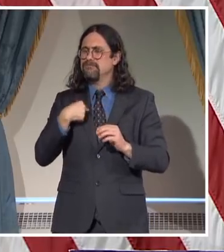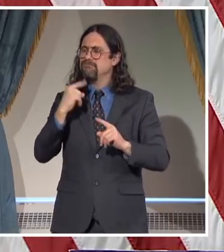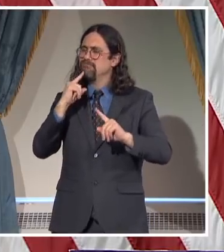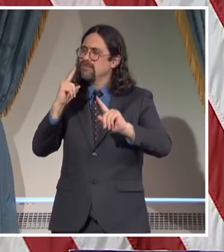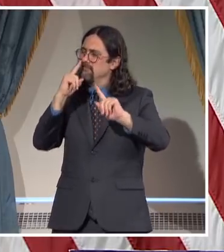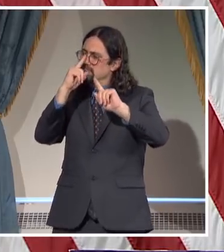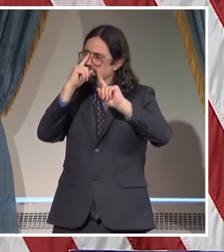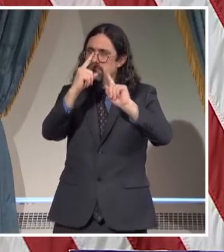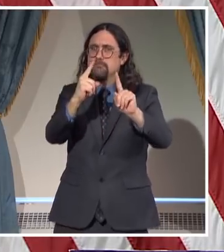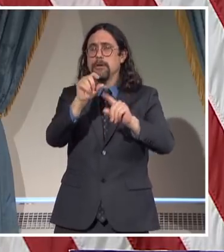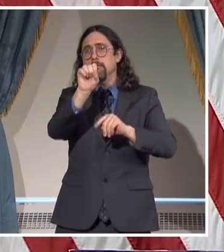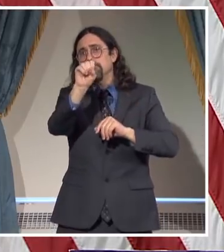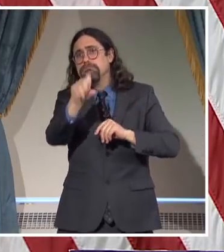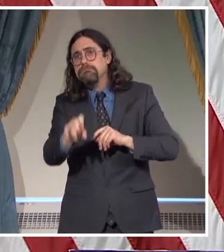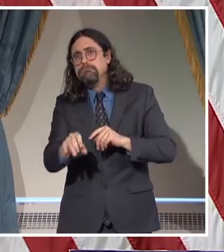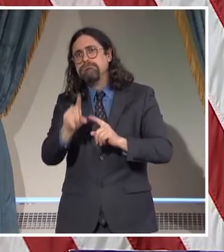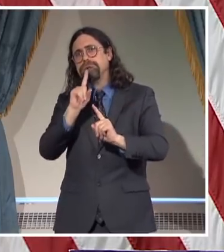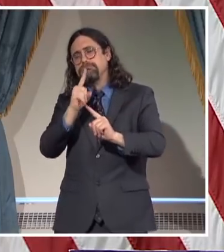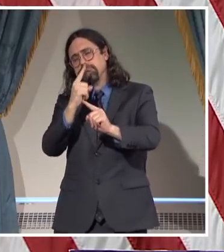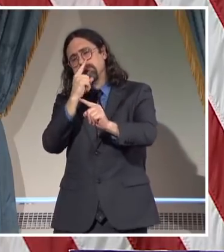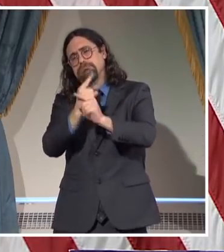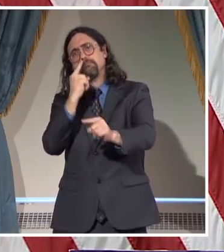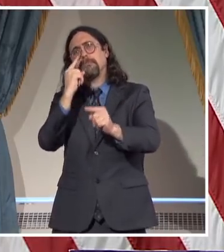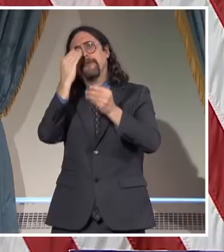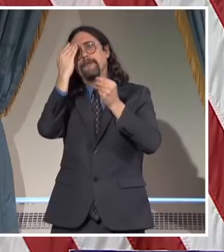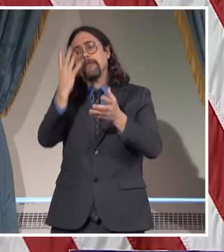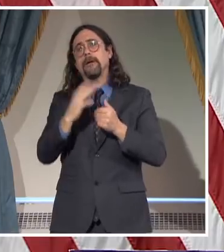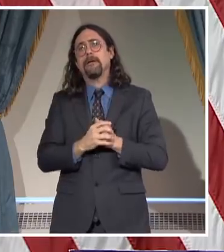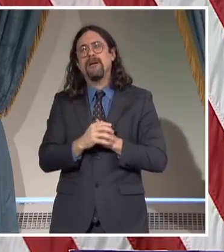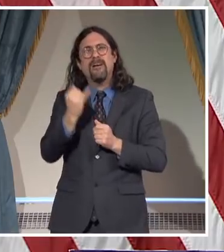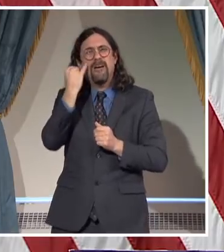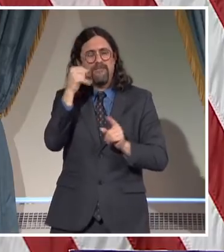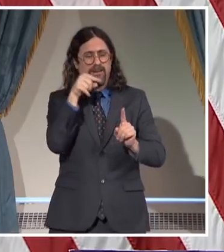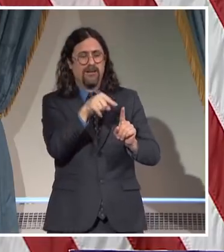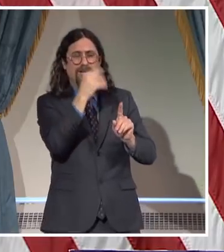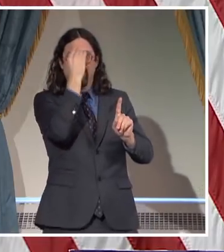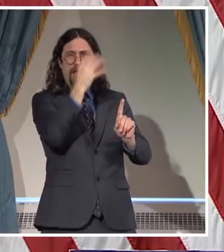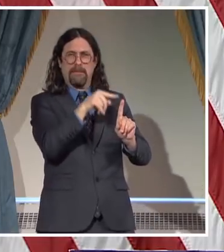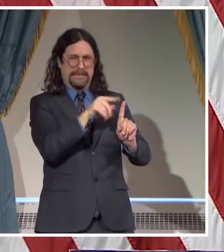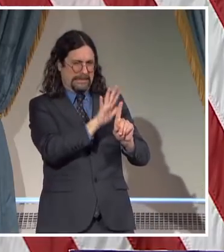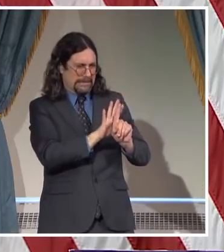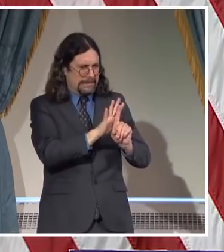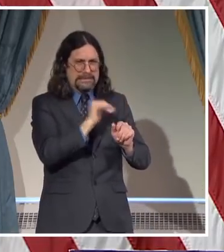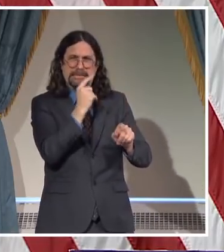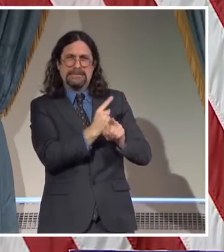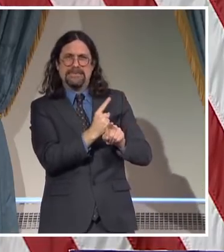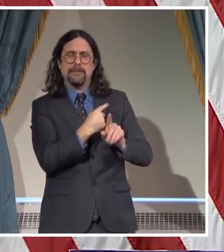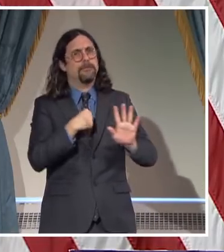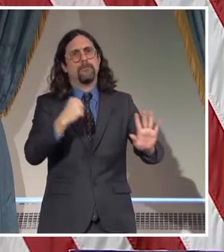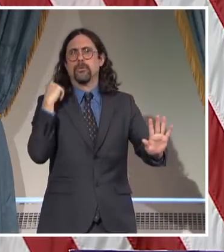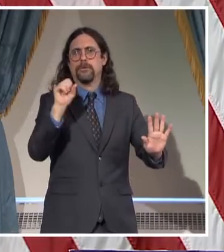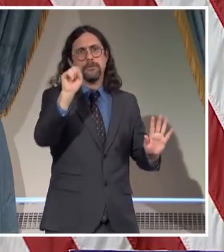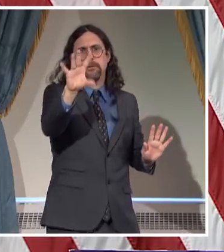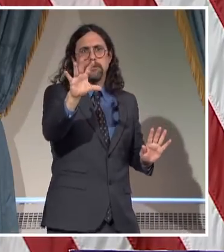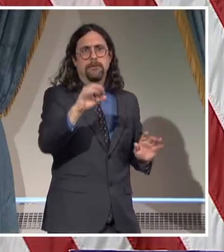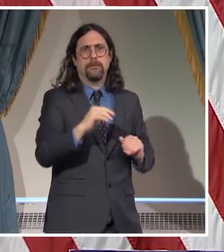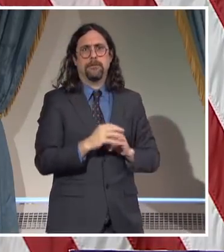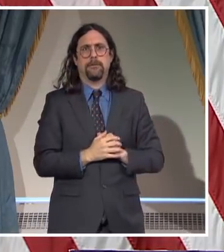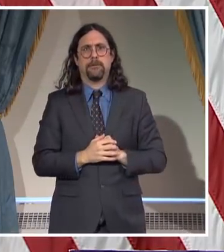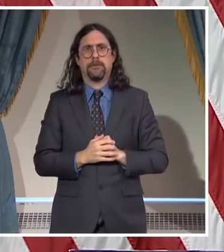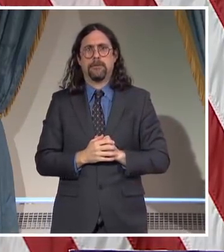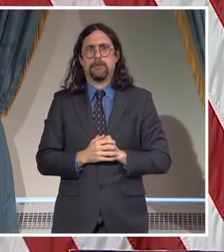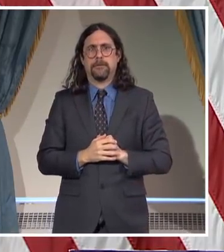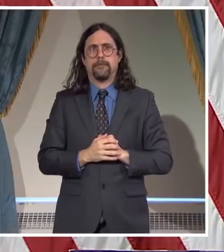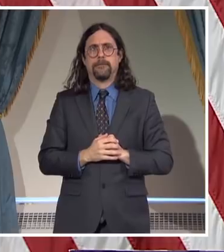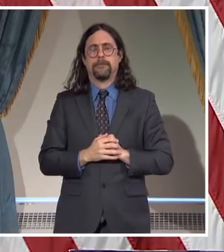that we do not think is complete because of this ever-changing situation, or information that might be